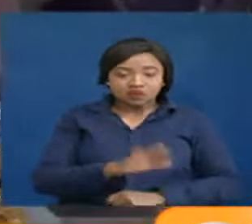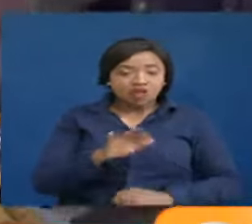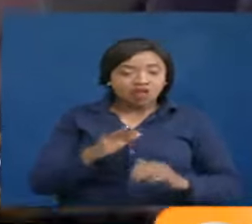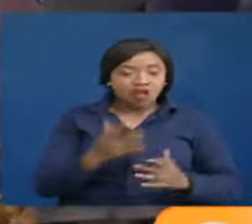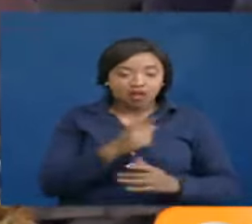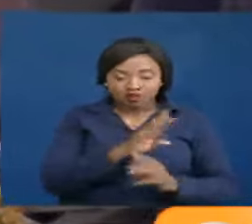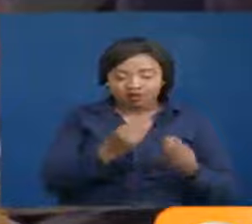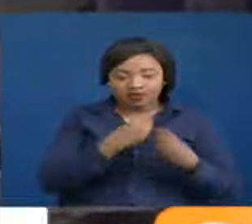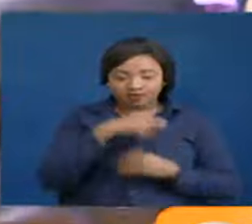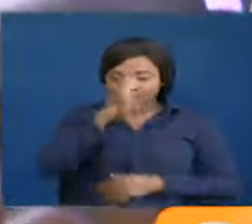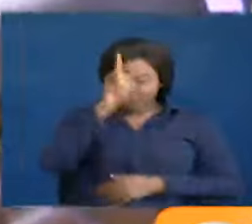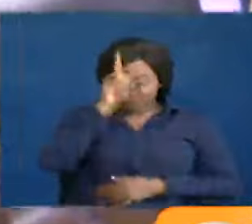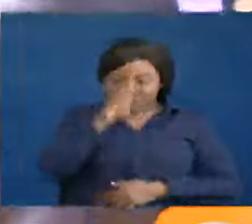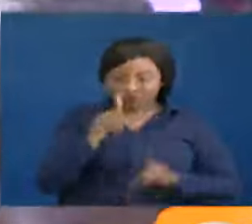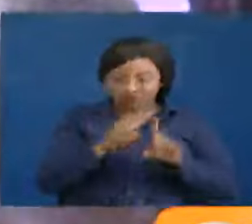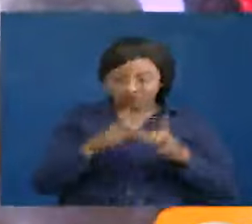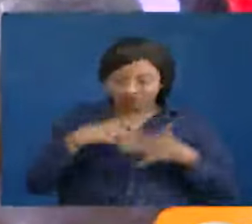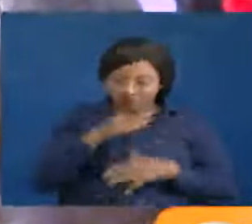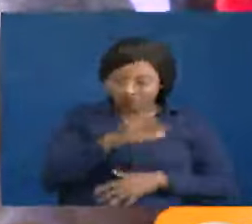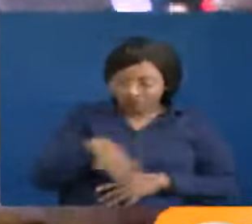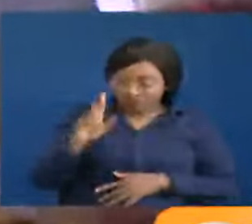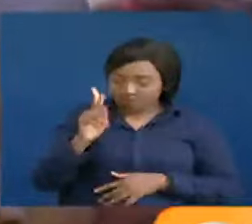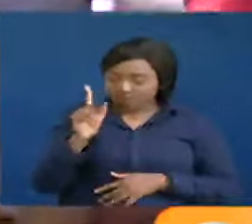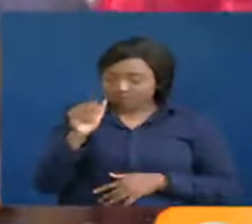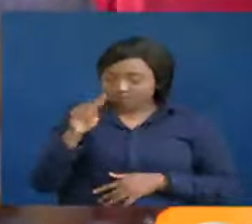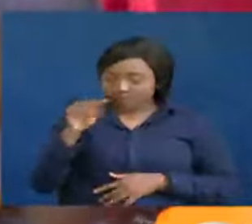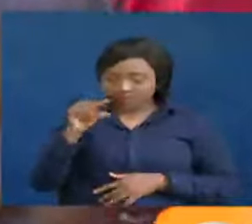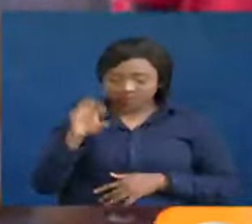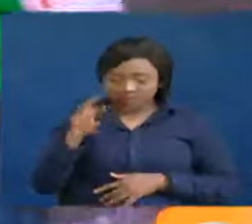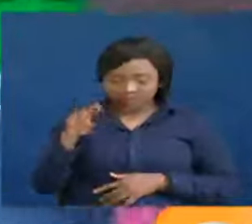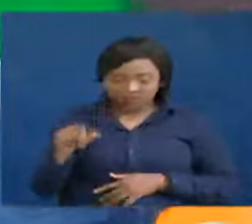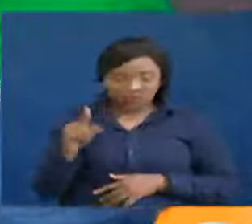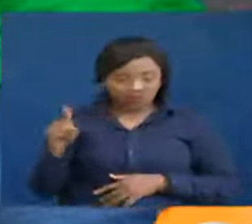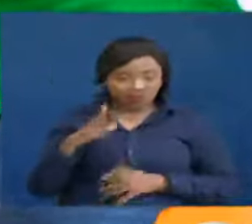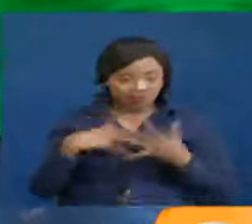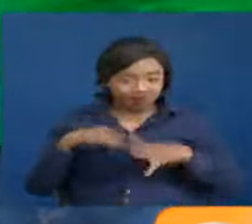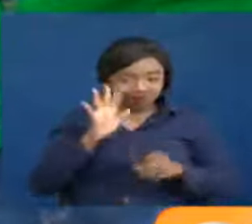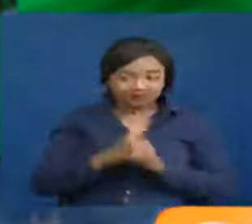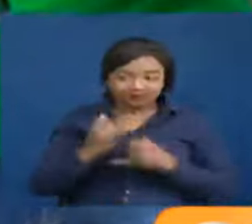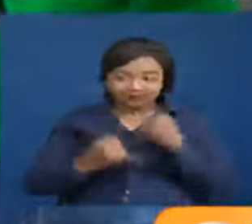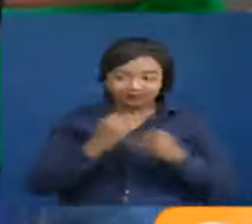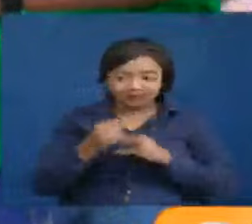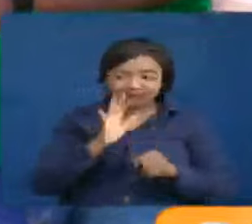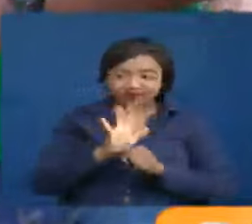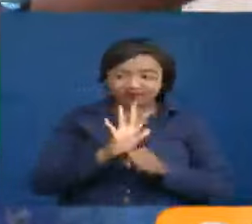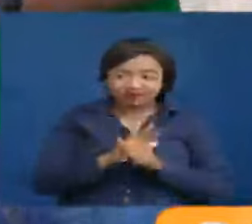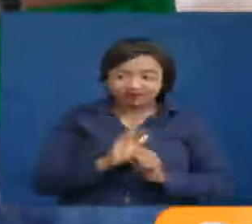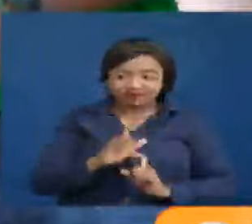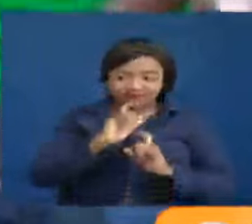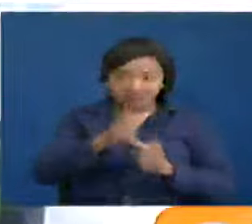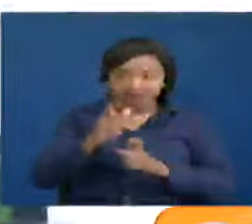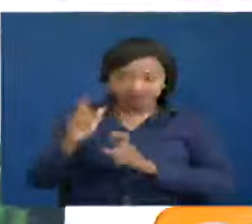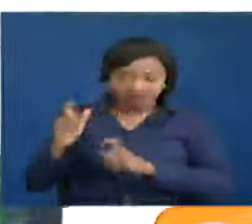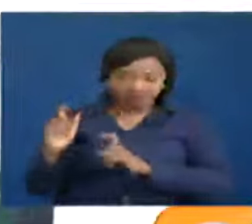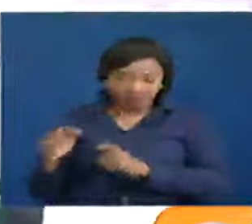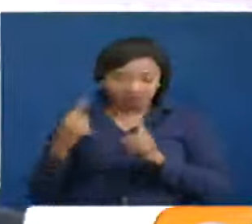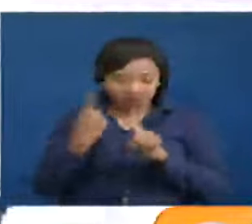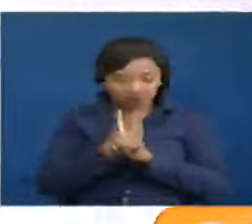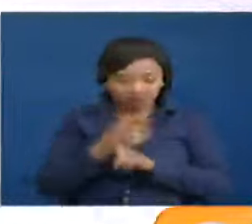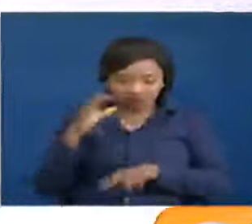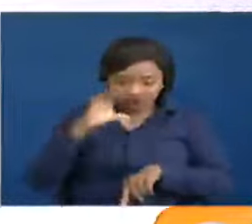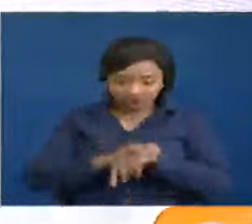Kangema residents were not left behind. Christmas came early for the fans here, many of who walked away with various gifts.